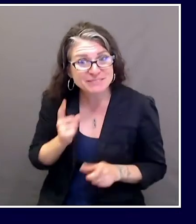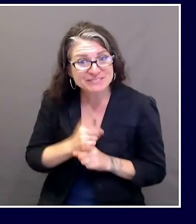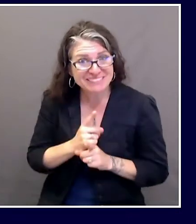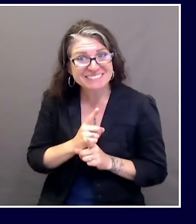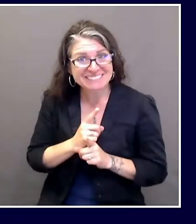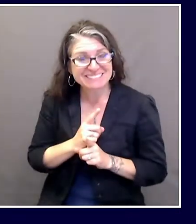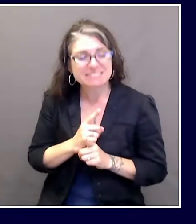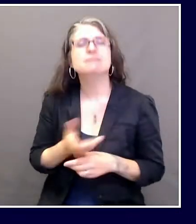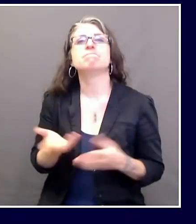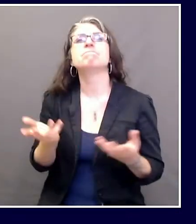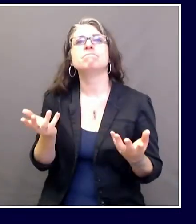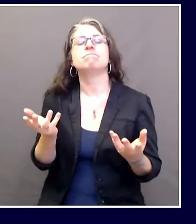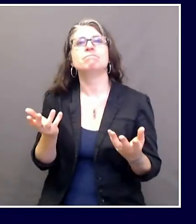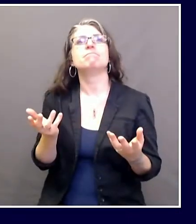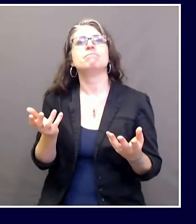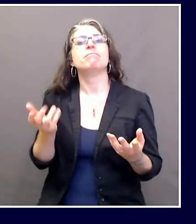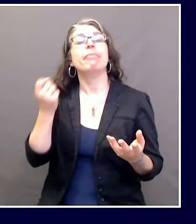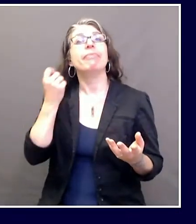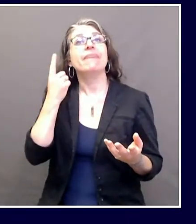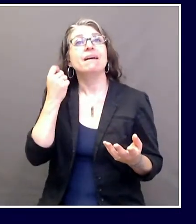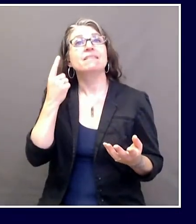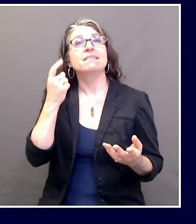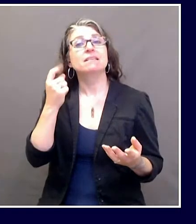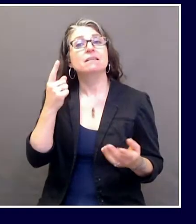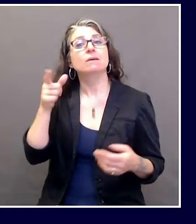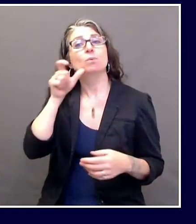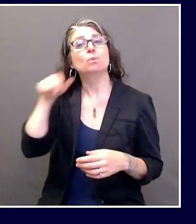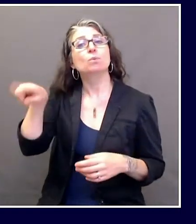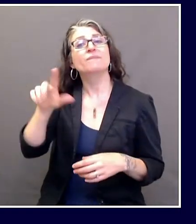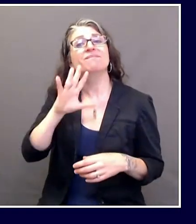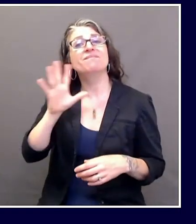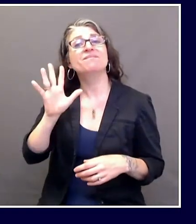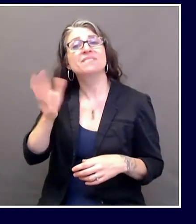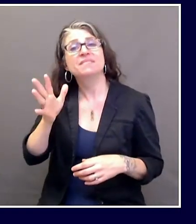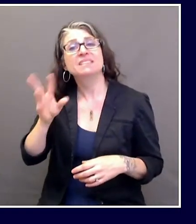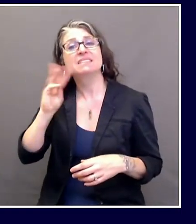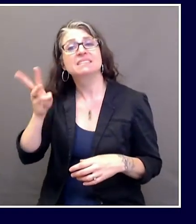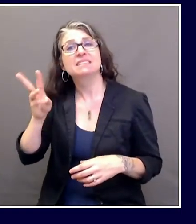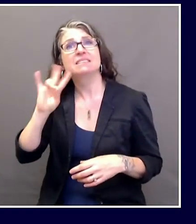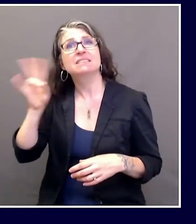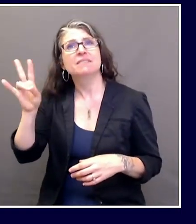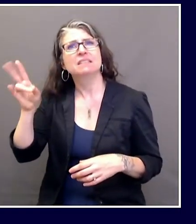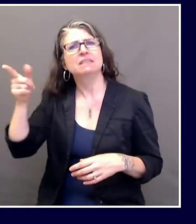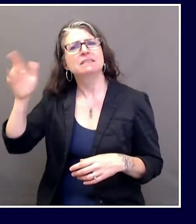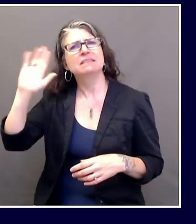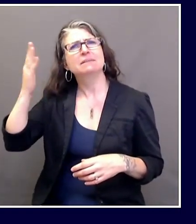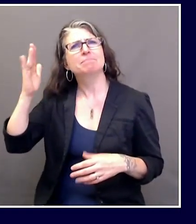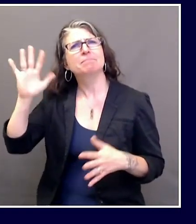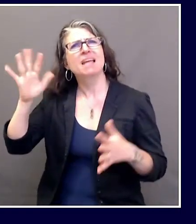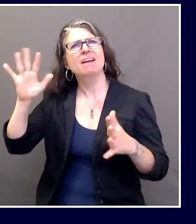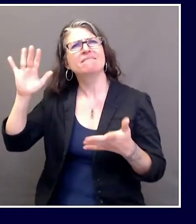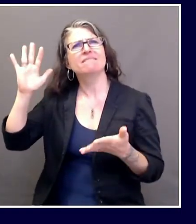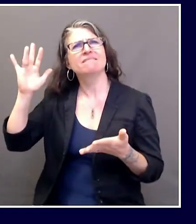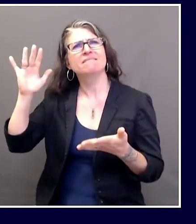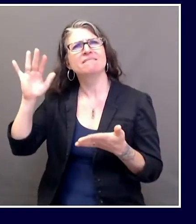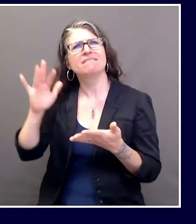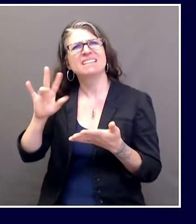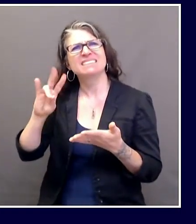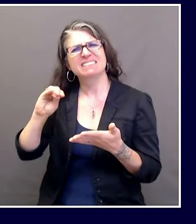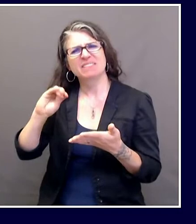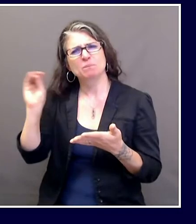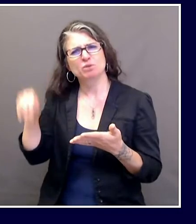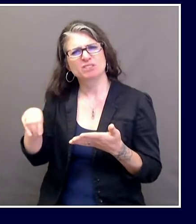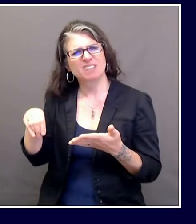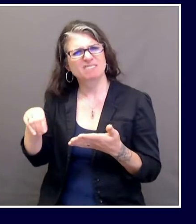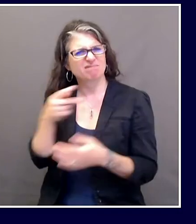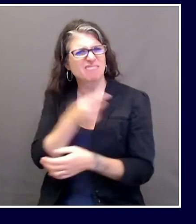the 50 to 59, 60s, 70s, and so on and so forth, are reaching the 60 and 70% with a final dose. Are we expecting those